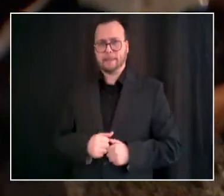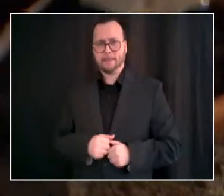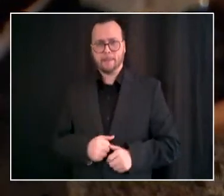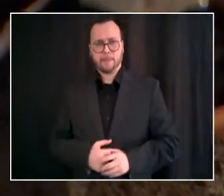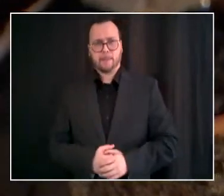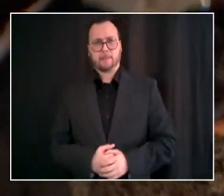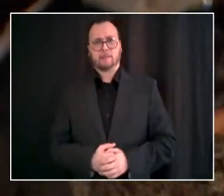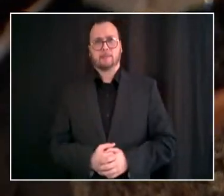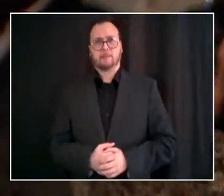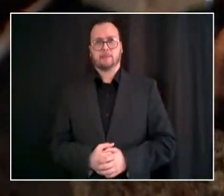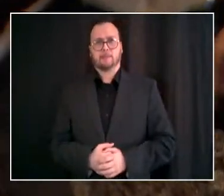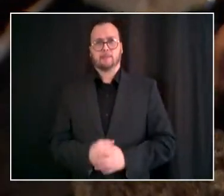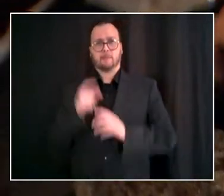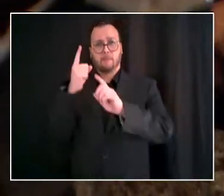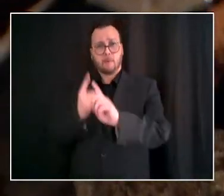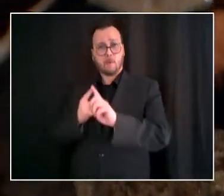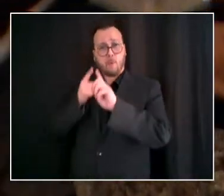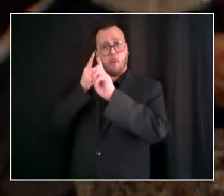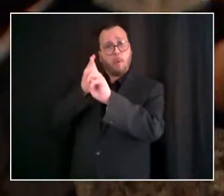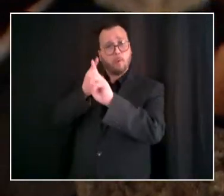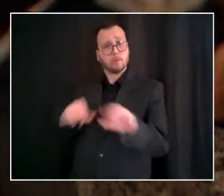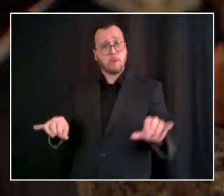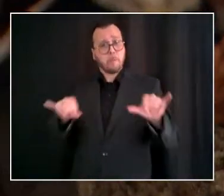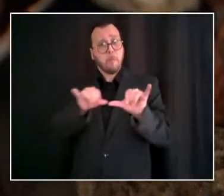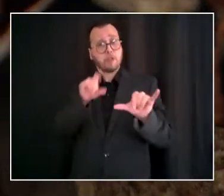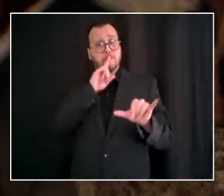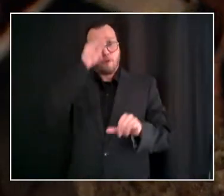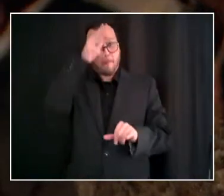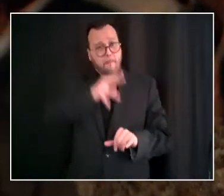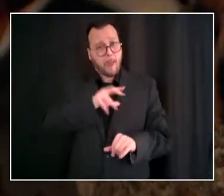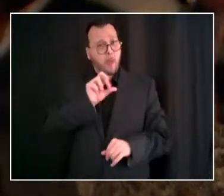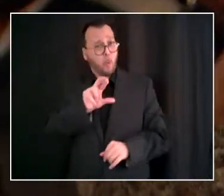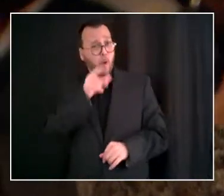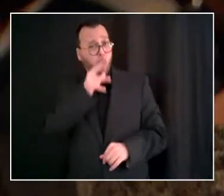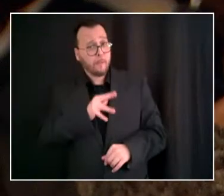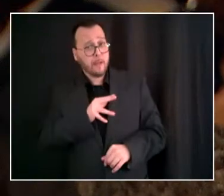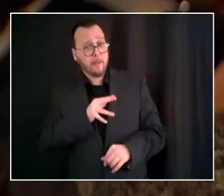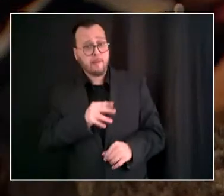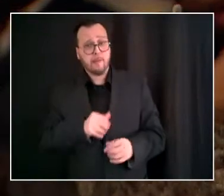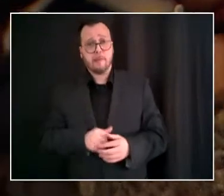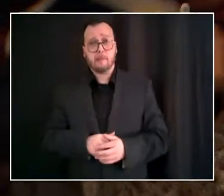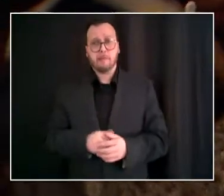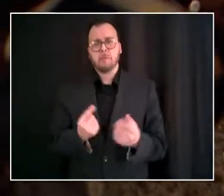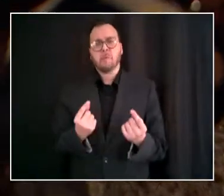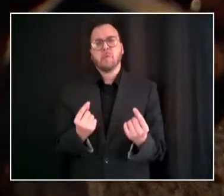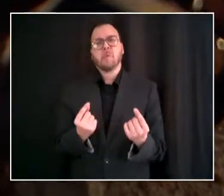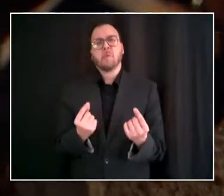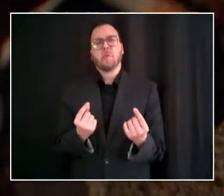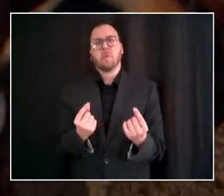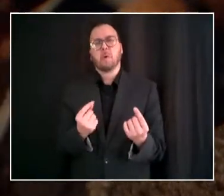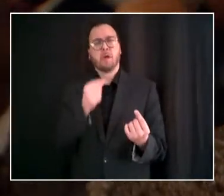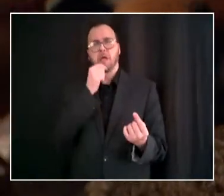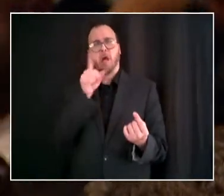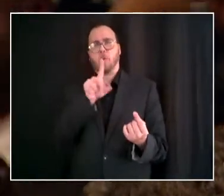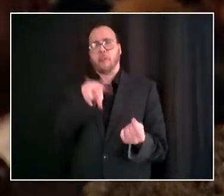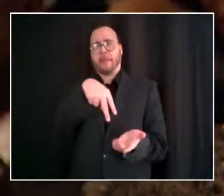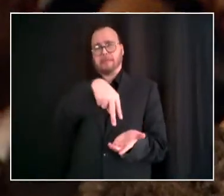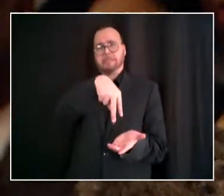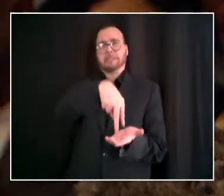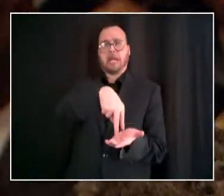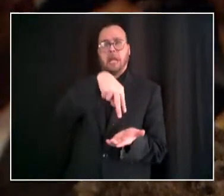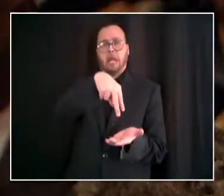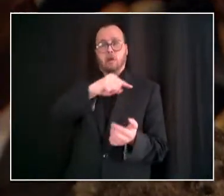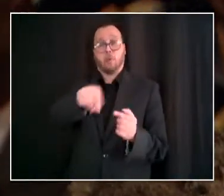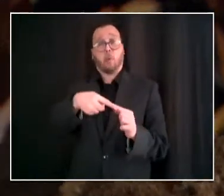The ultimate measure of a man or woman is not where they stand in moments of